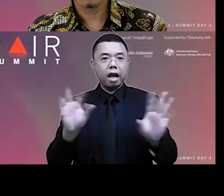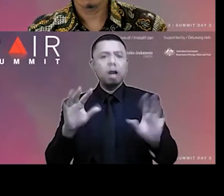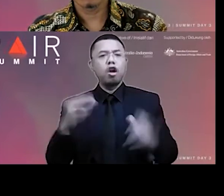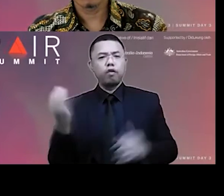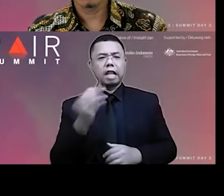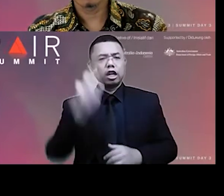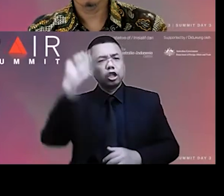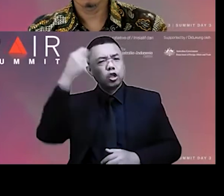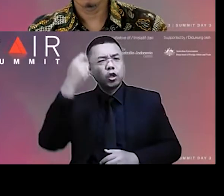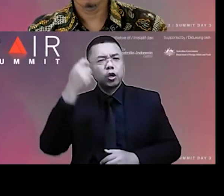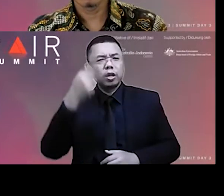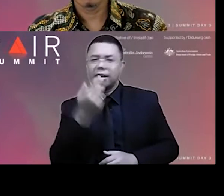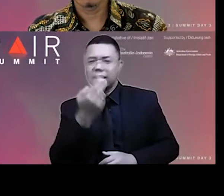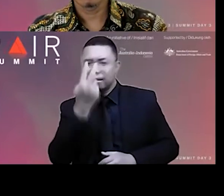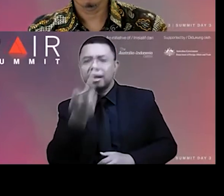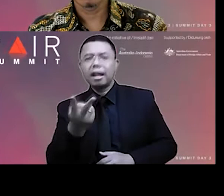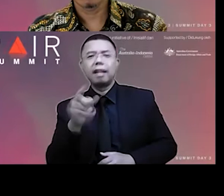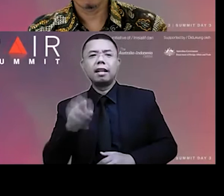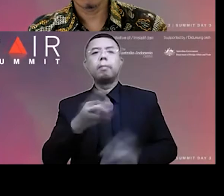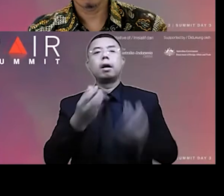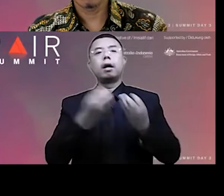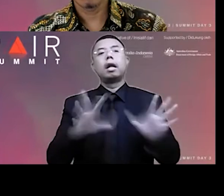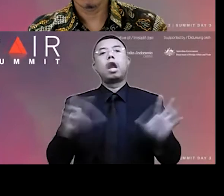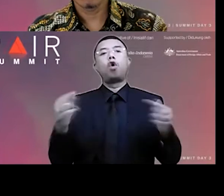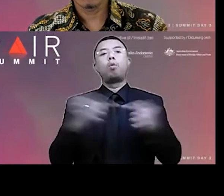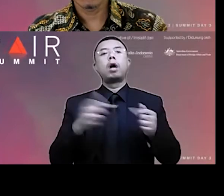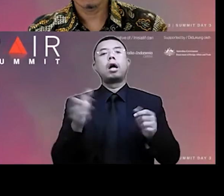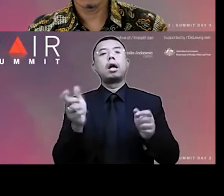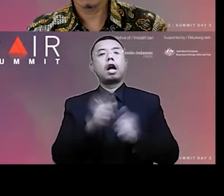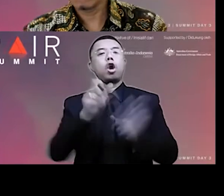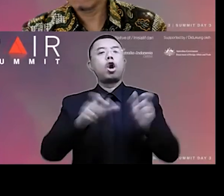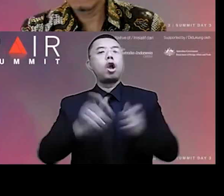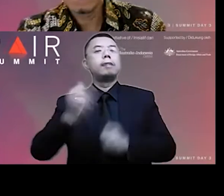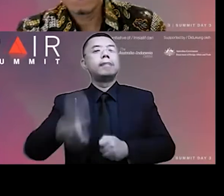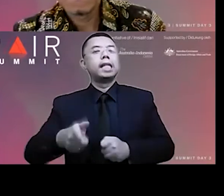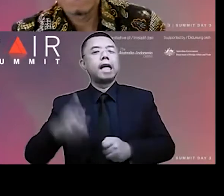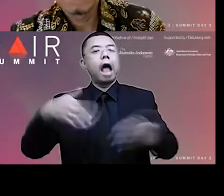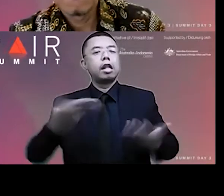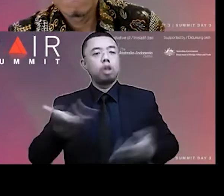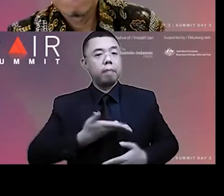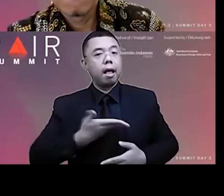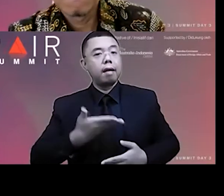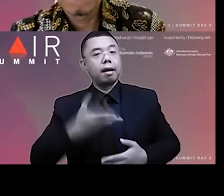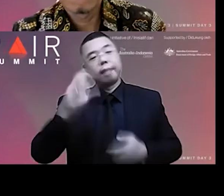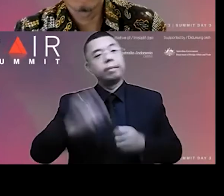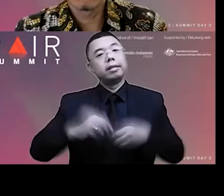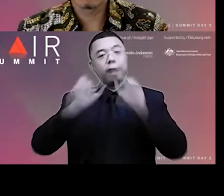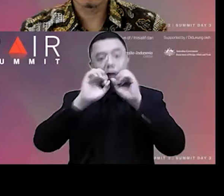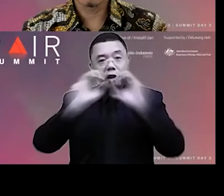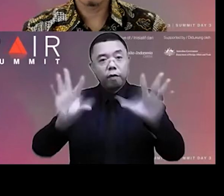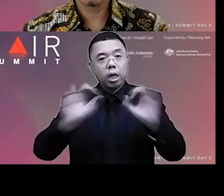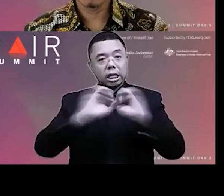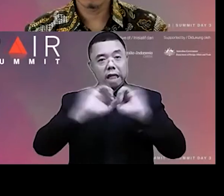with their customers. They are not able to provide them with the updated information in terms of, maybe our business are begin